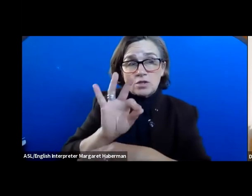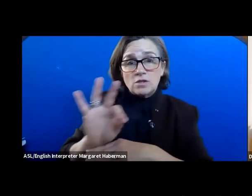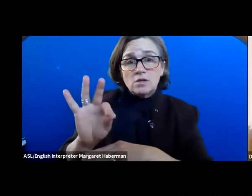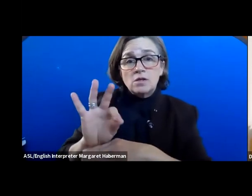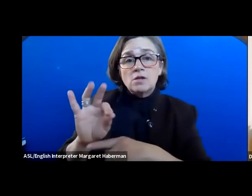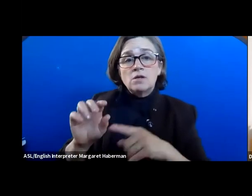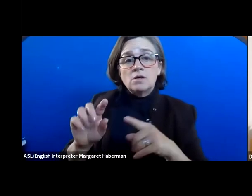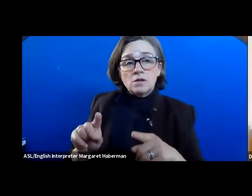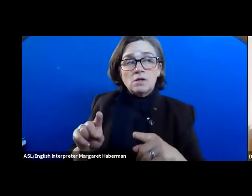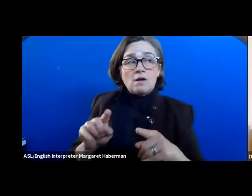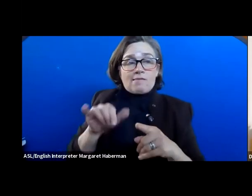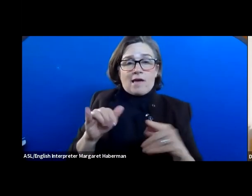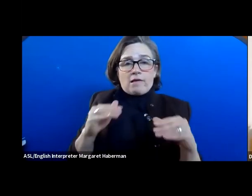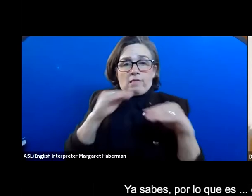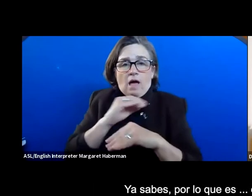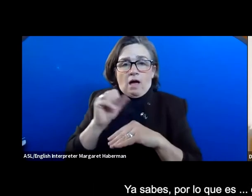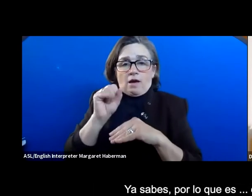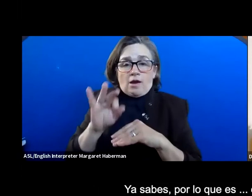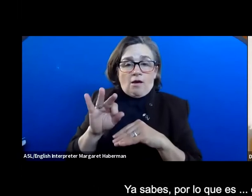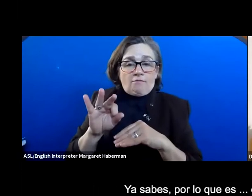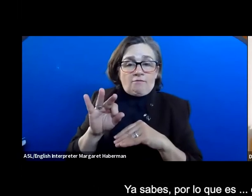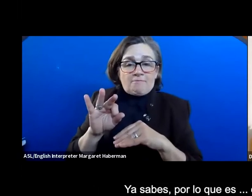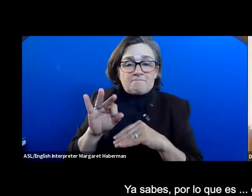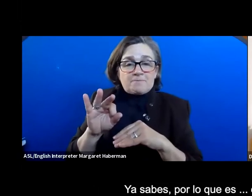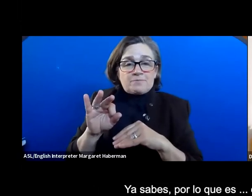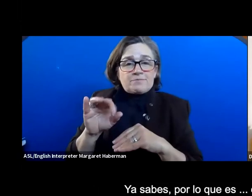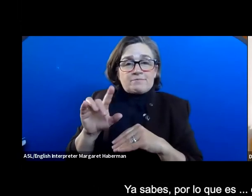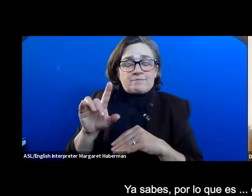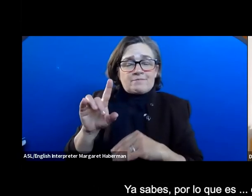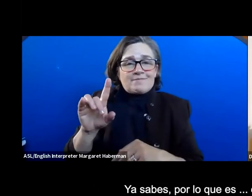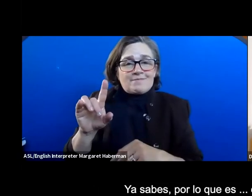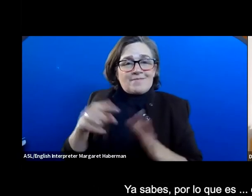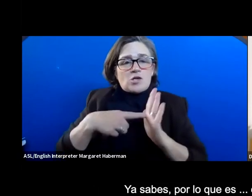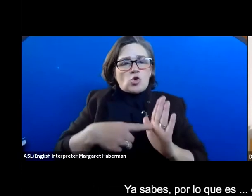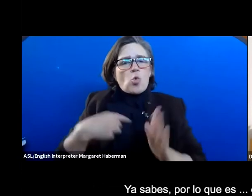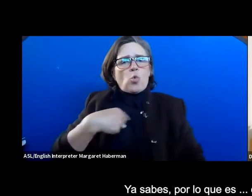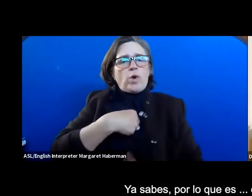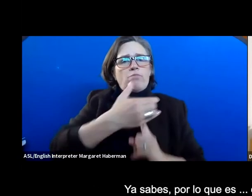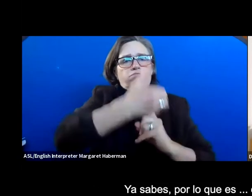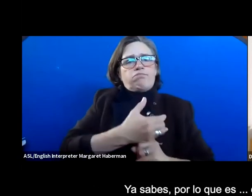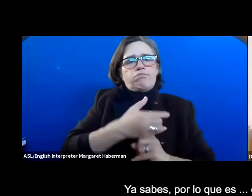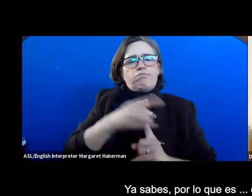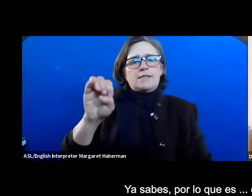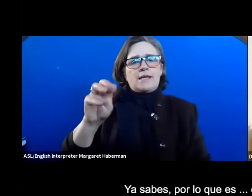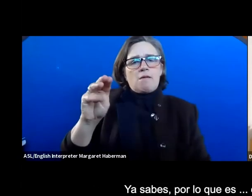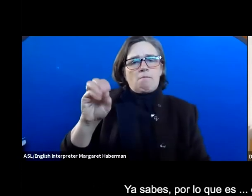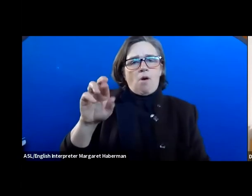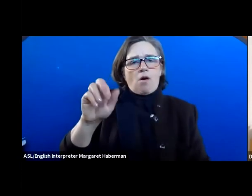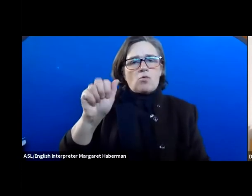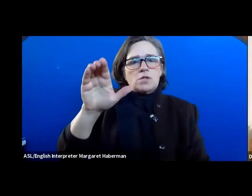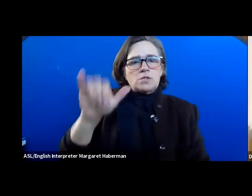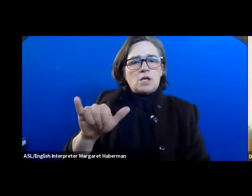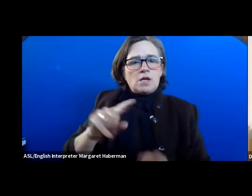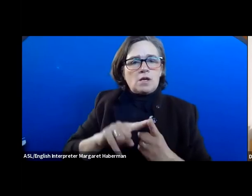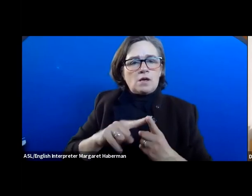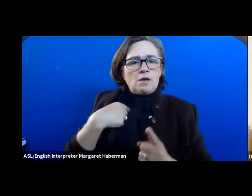the lie of democracy. You know, so they're doing everything. They attacked Iraq in the name of democracy because the US,